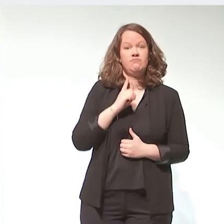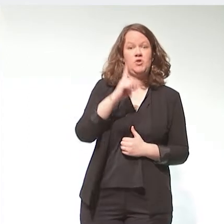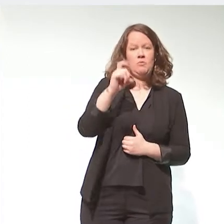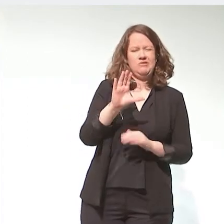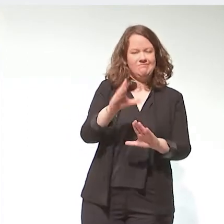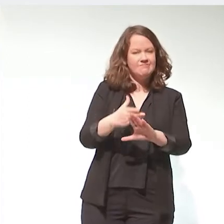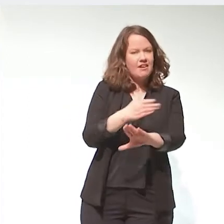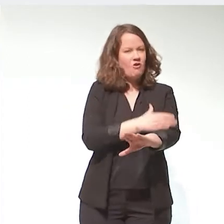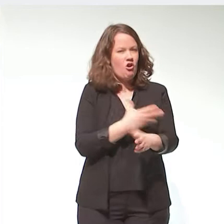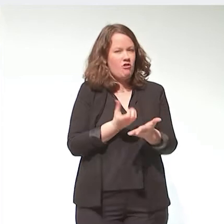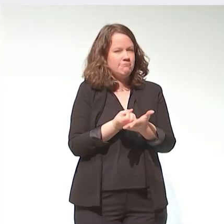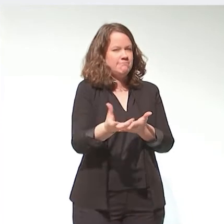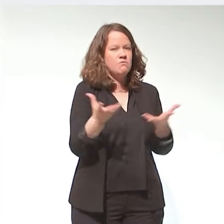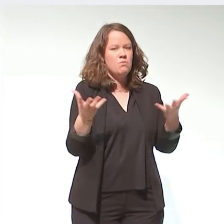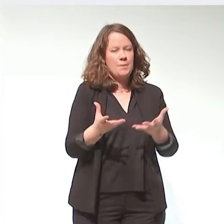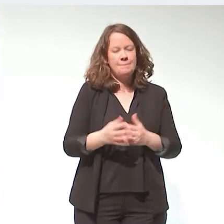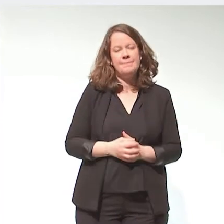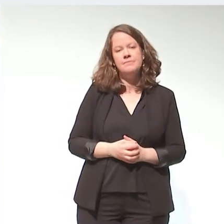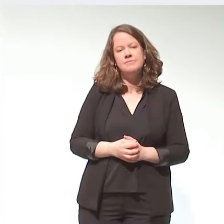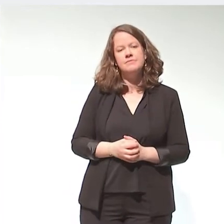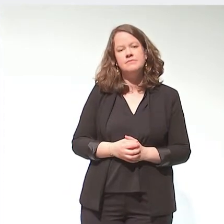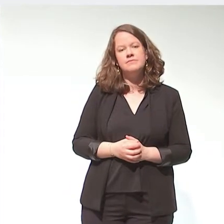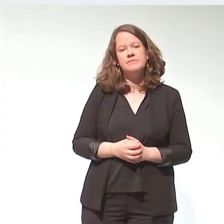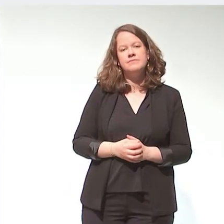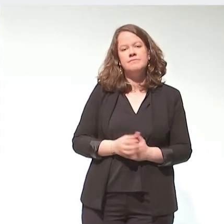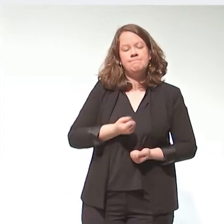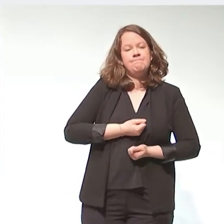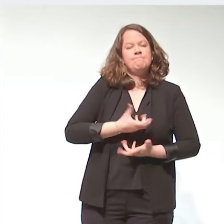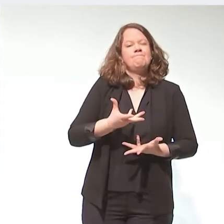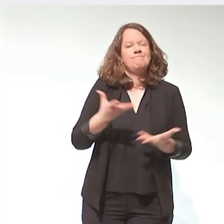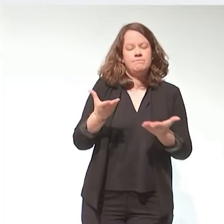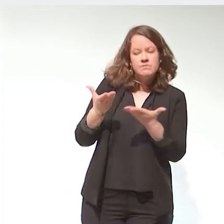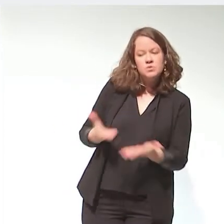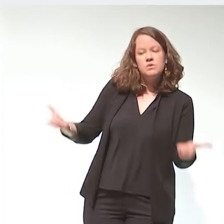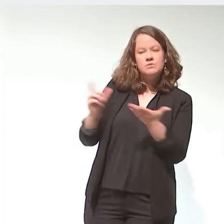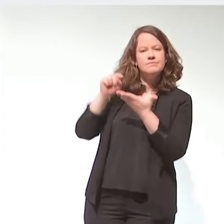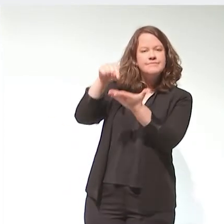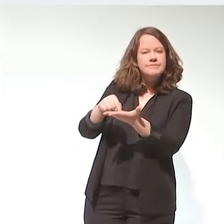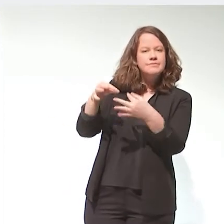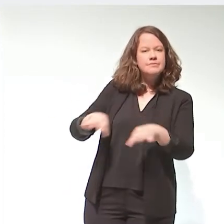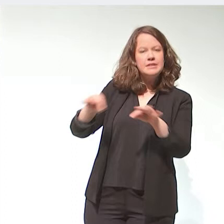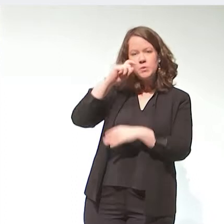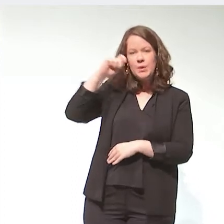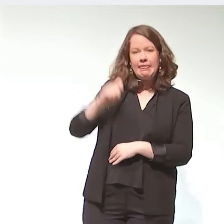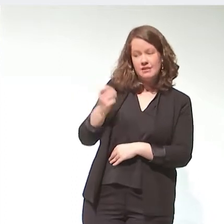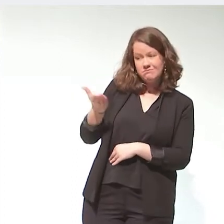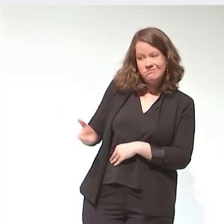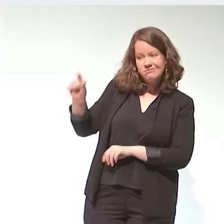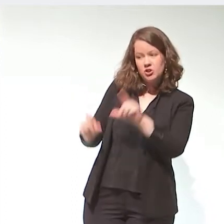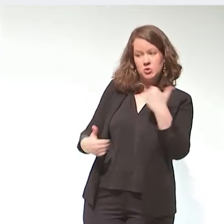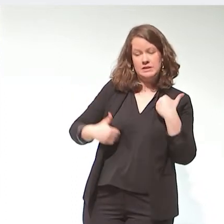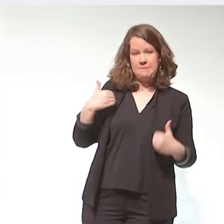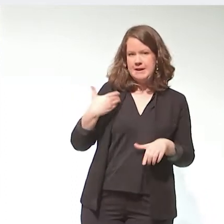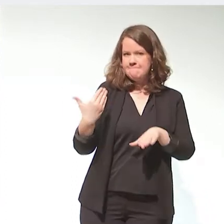Before I start, I would like to make a small declaration on the situation of